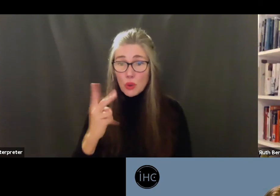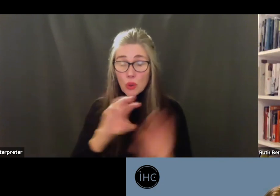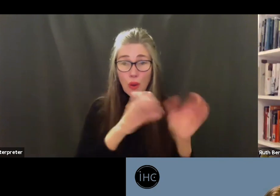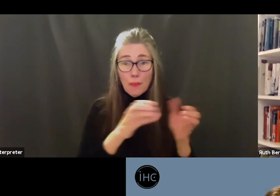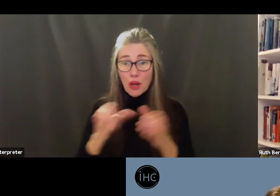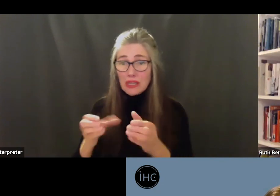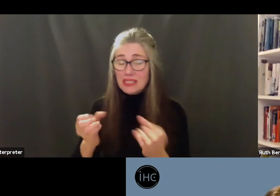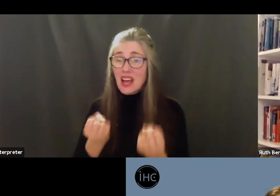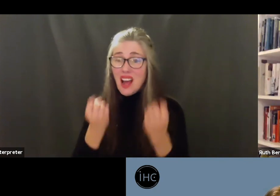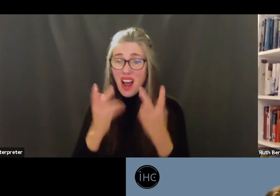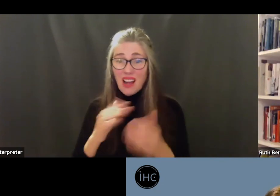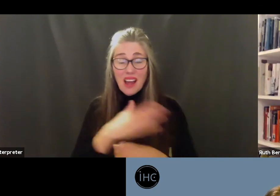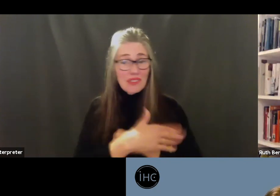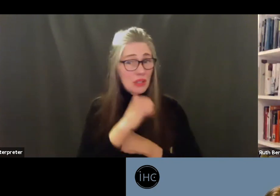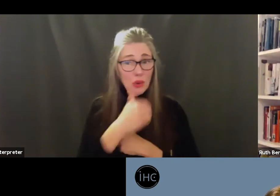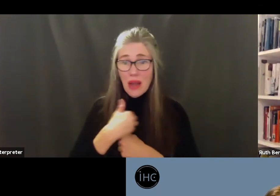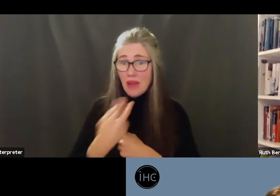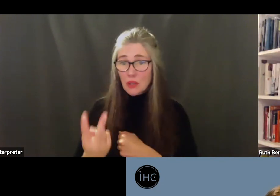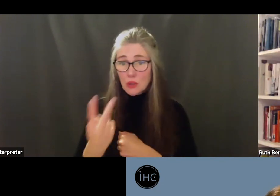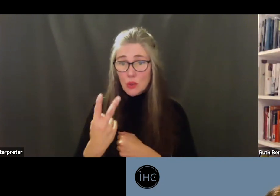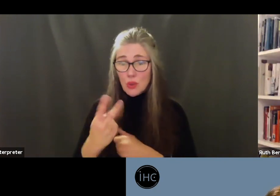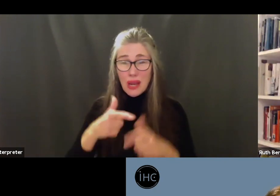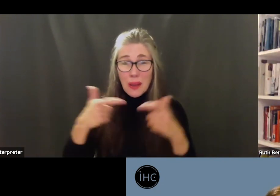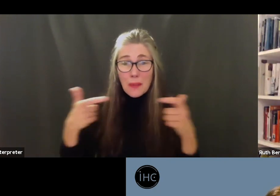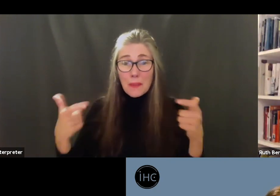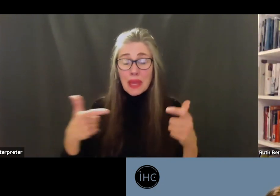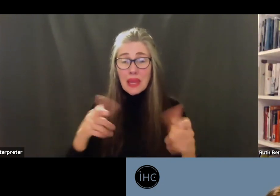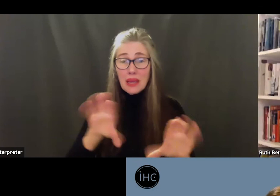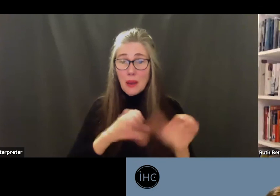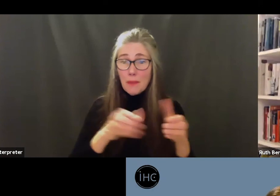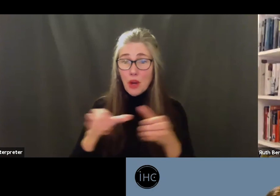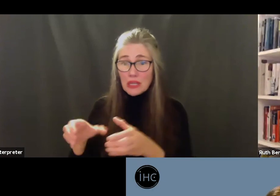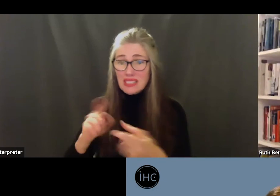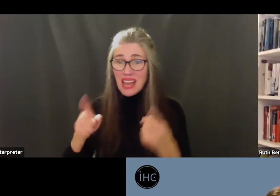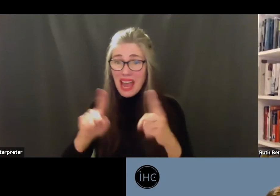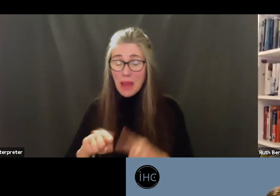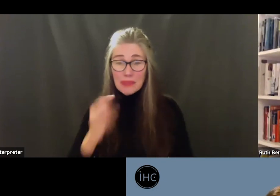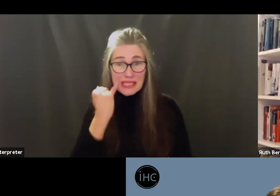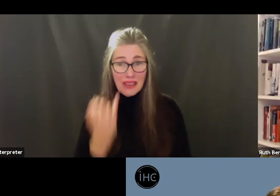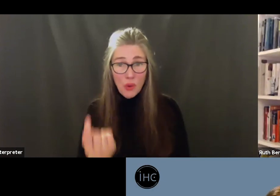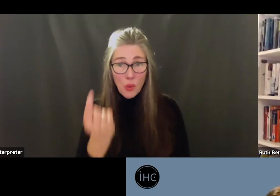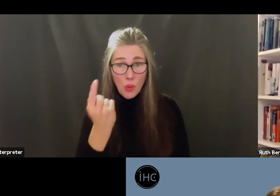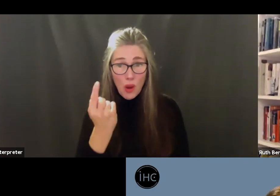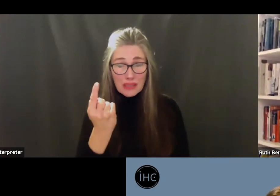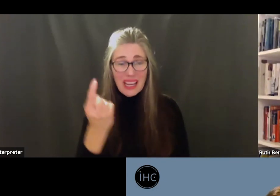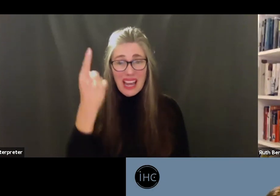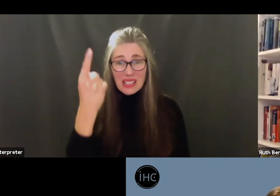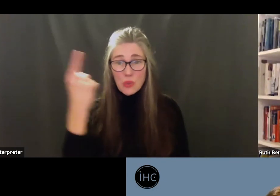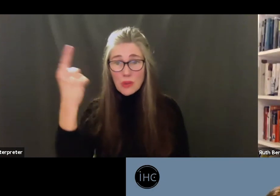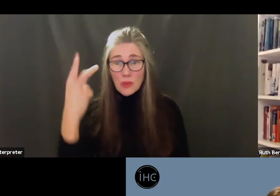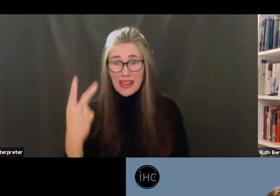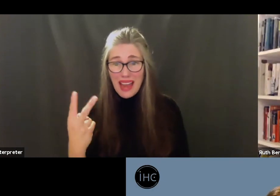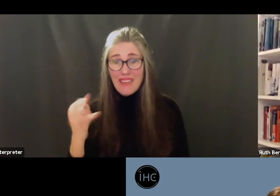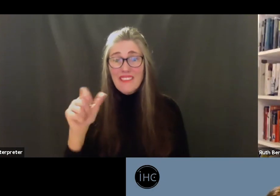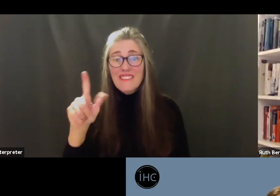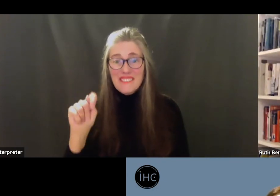countries don't have two parties. We've got these two giant parties. What happens when one of them has 1.5 feet, I know that